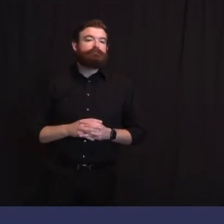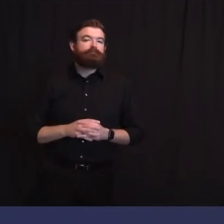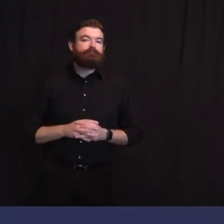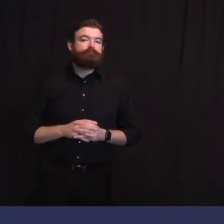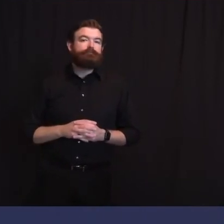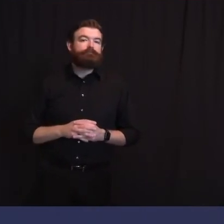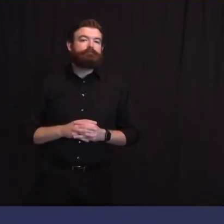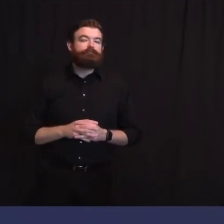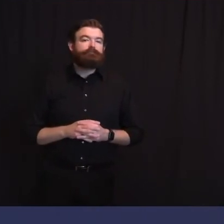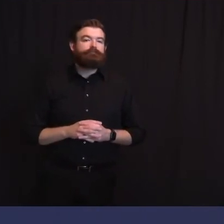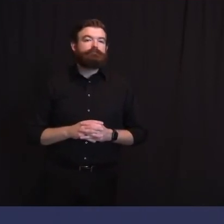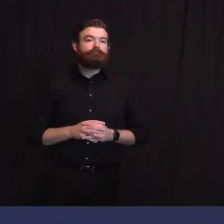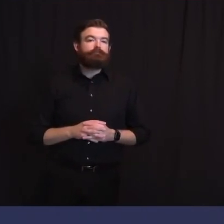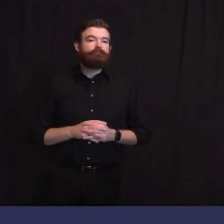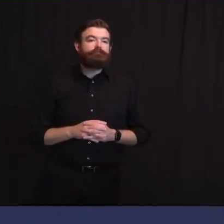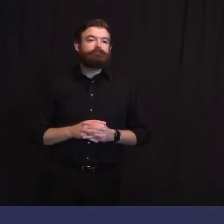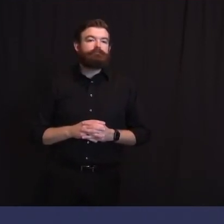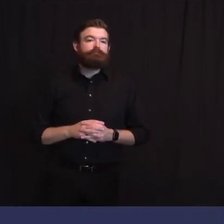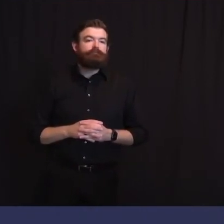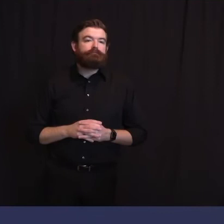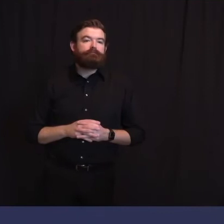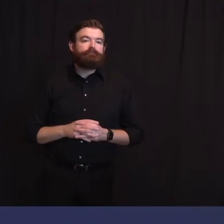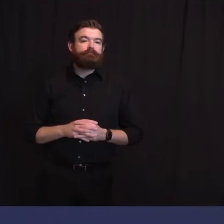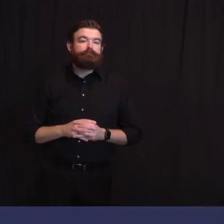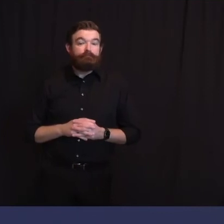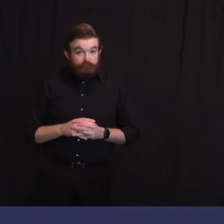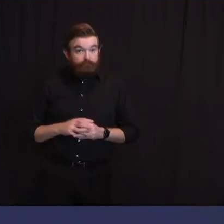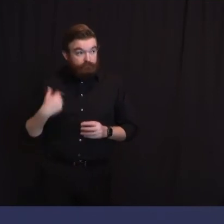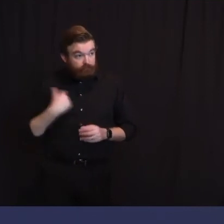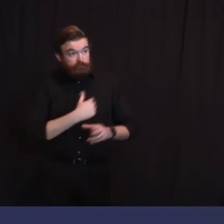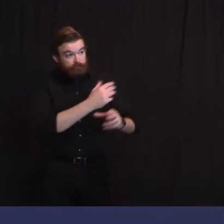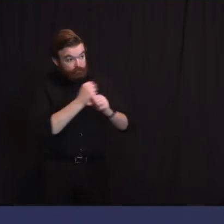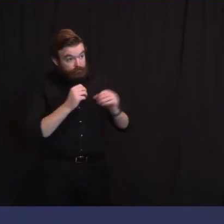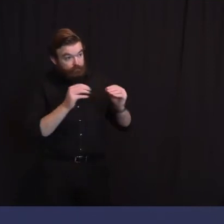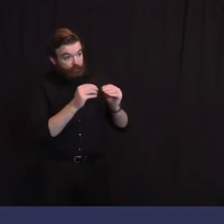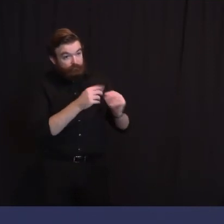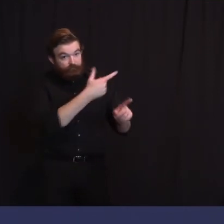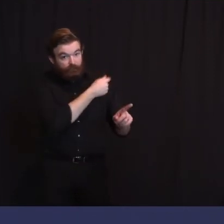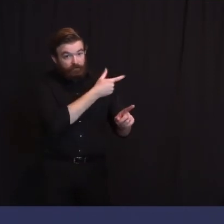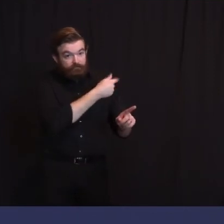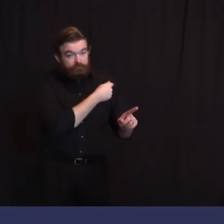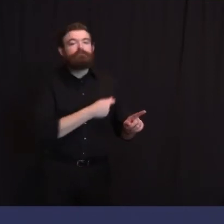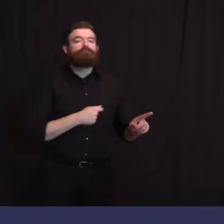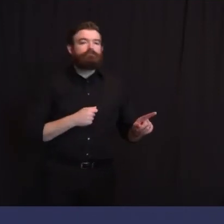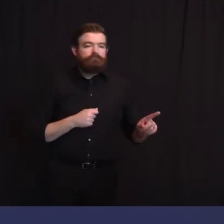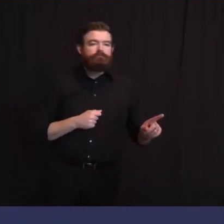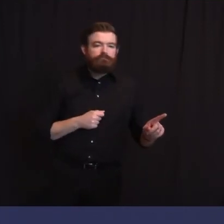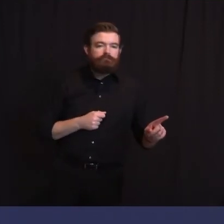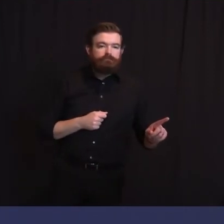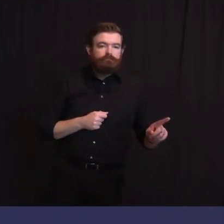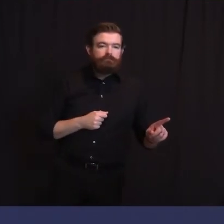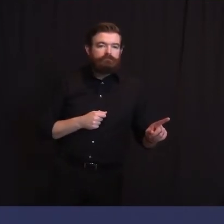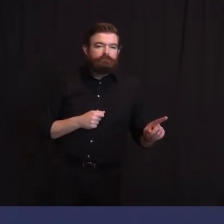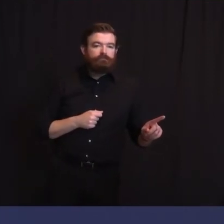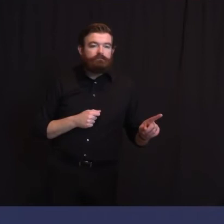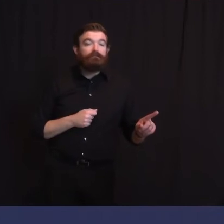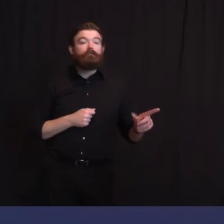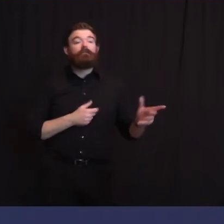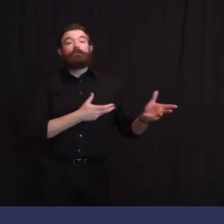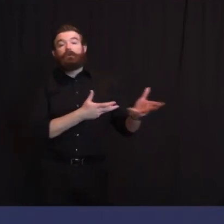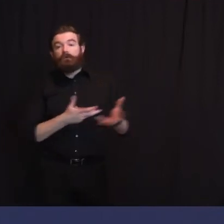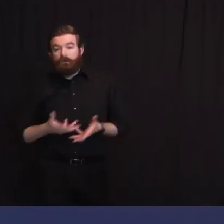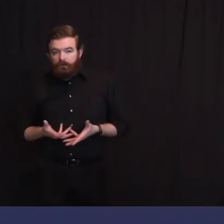But I think when we do get it, we're going to have, without question, the distribution, the manpower at